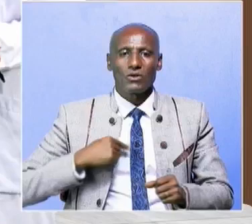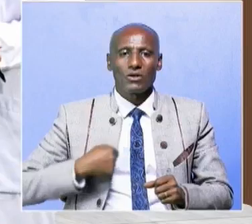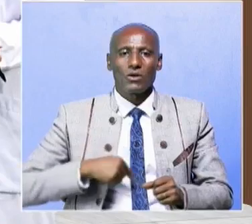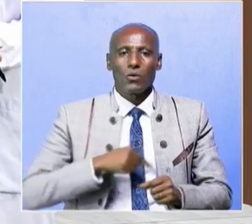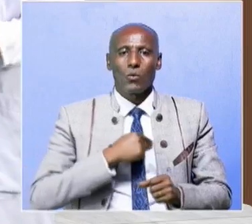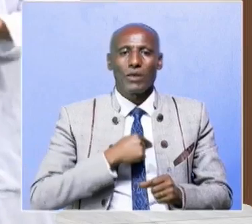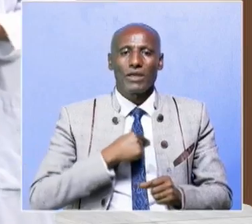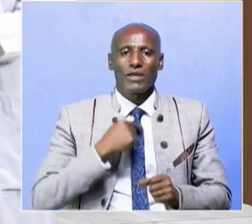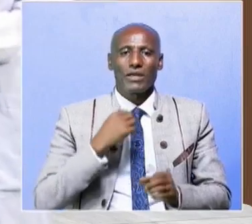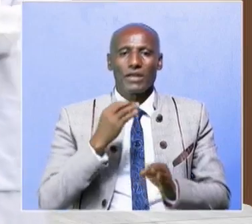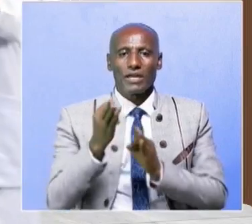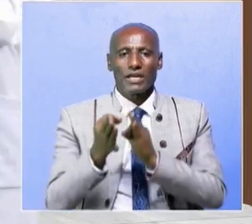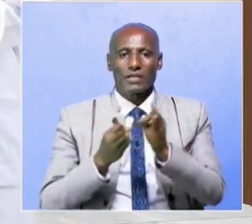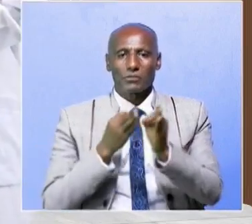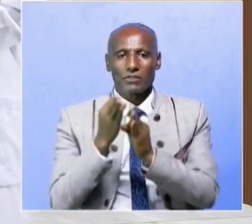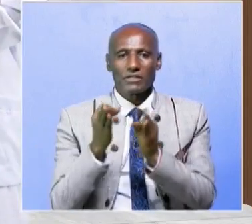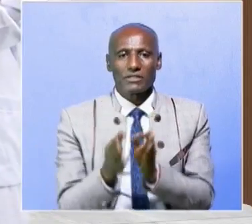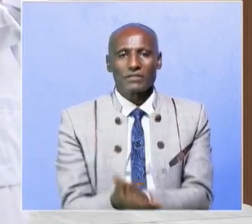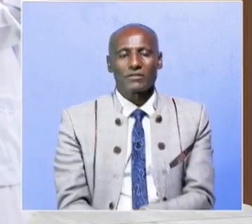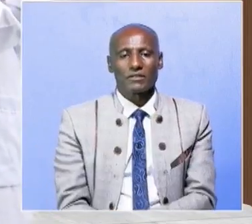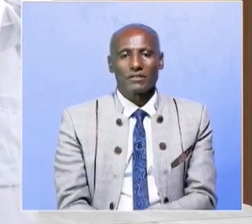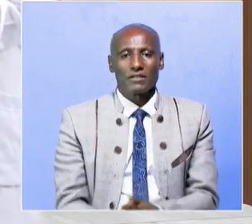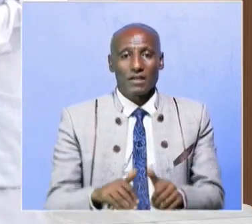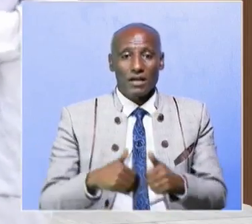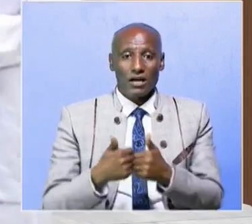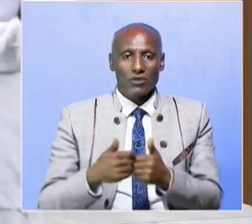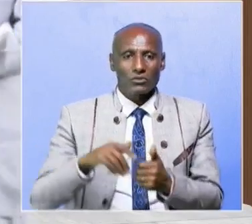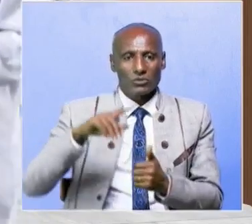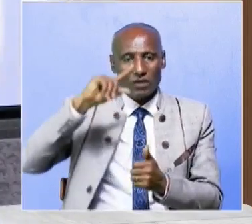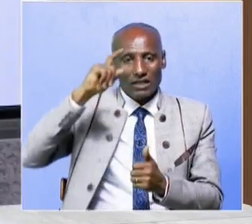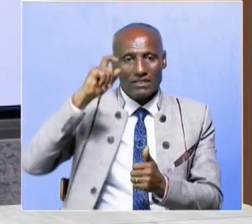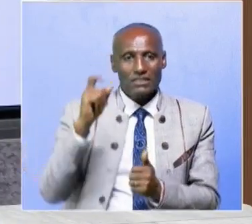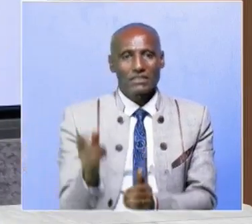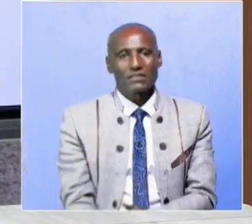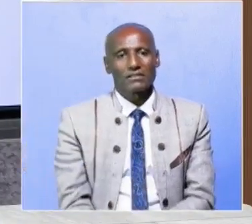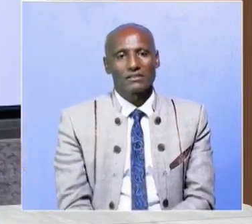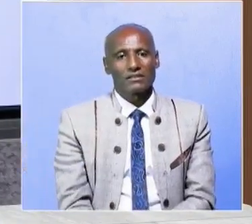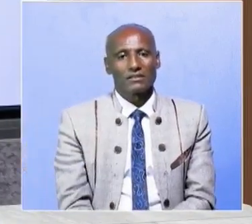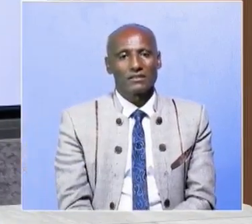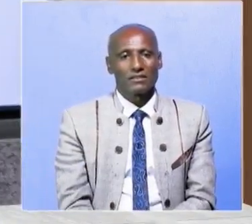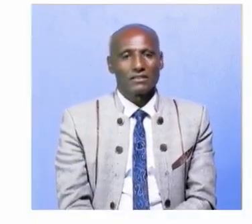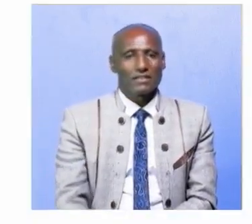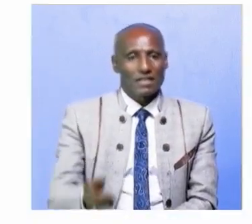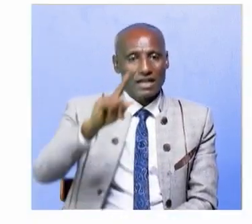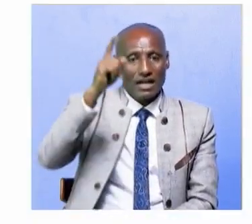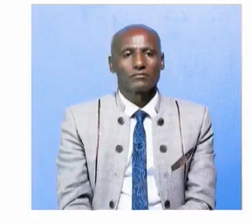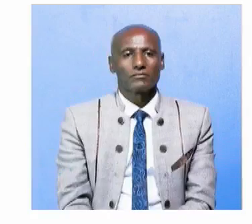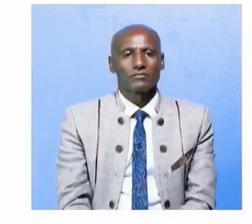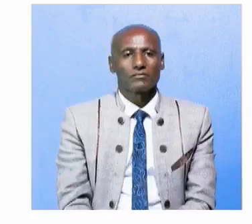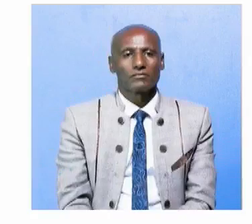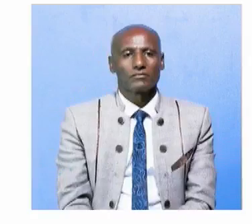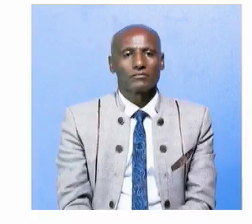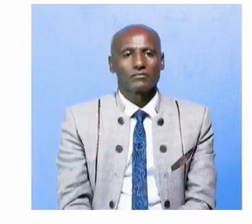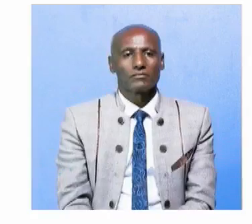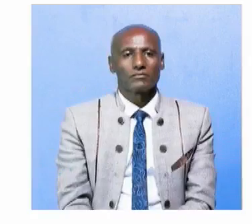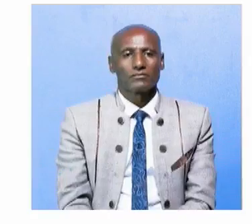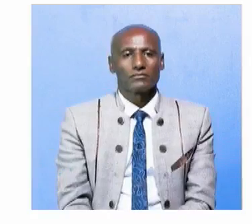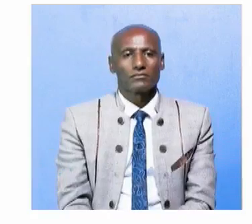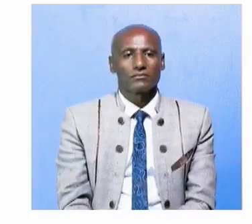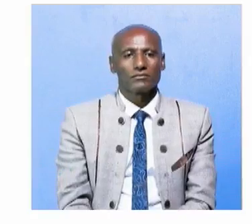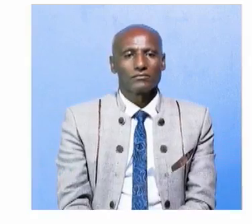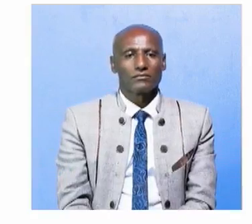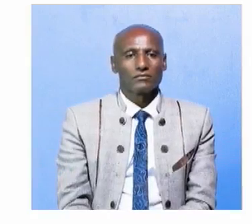begin by how we ask for opinion. Asking for opinion. Asking